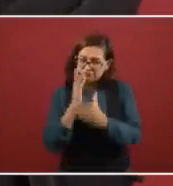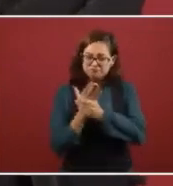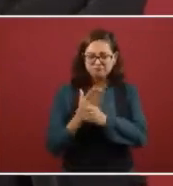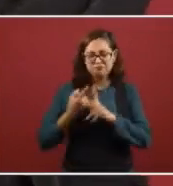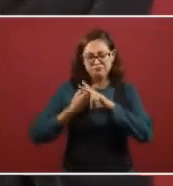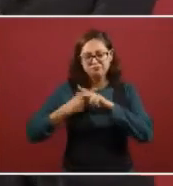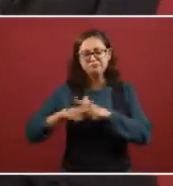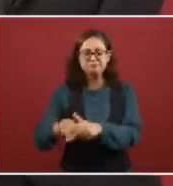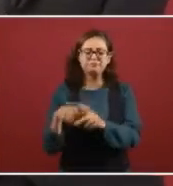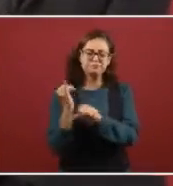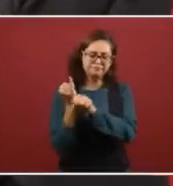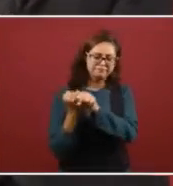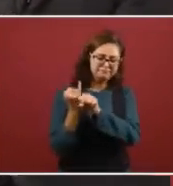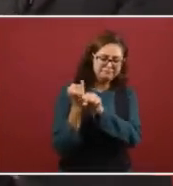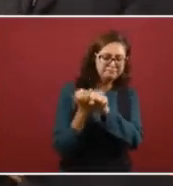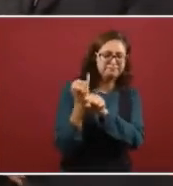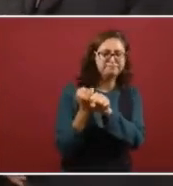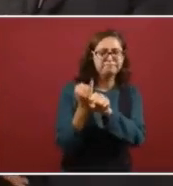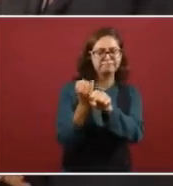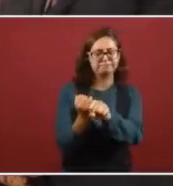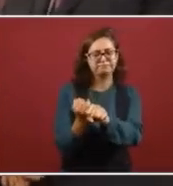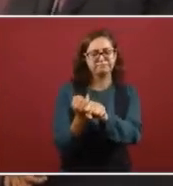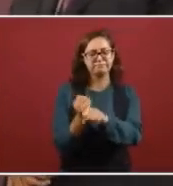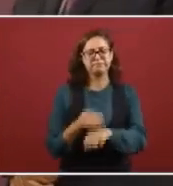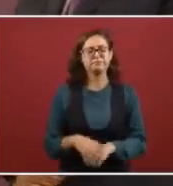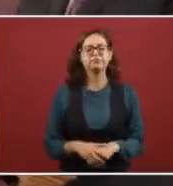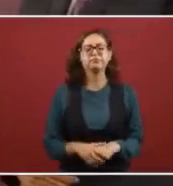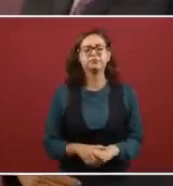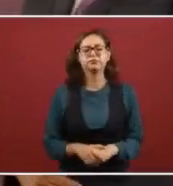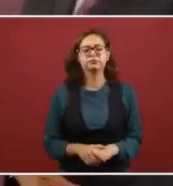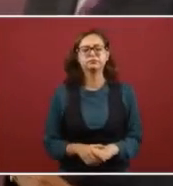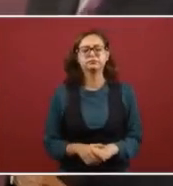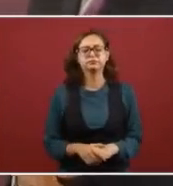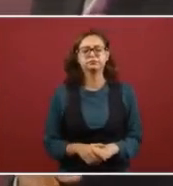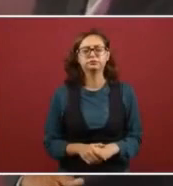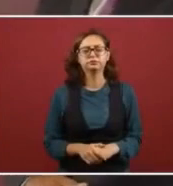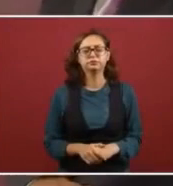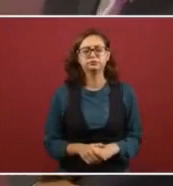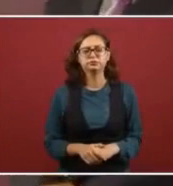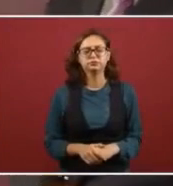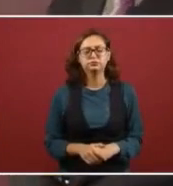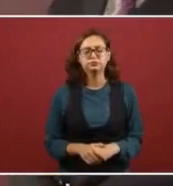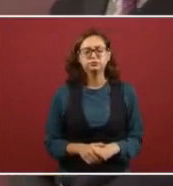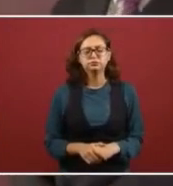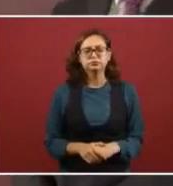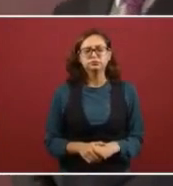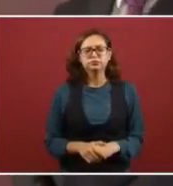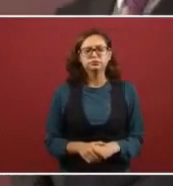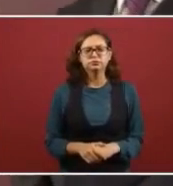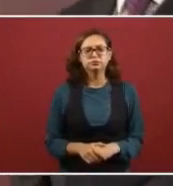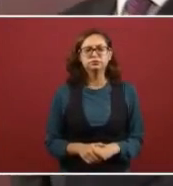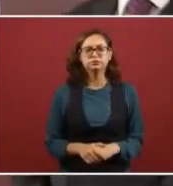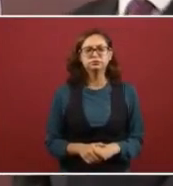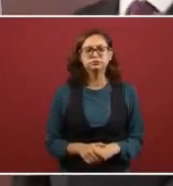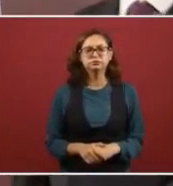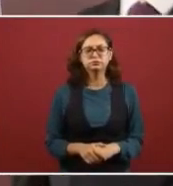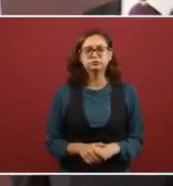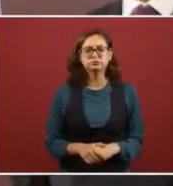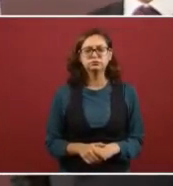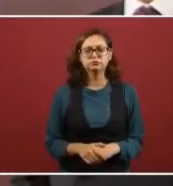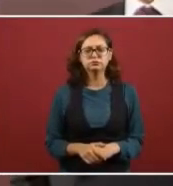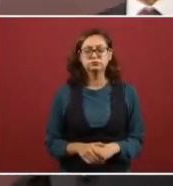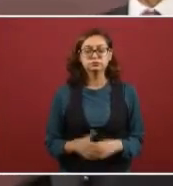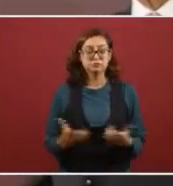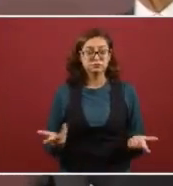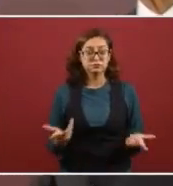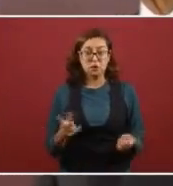because they are going to start a investigation that since the beginning of the acts. We say that it's